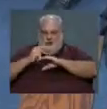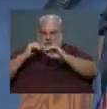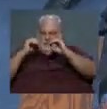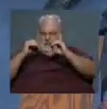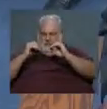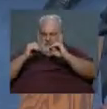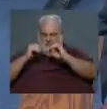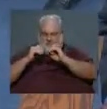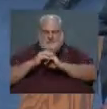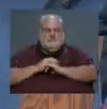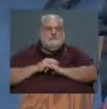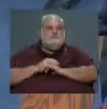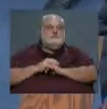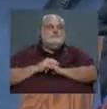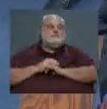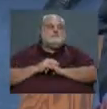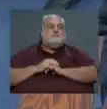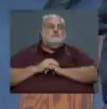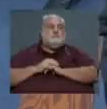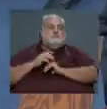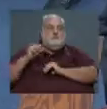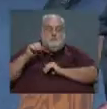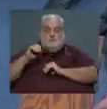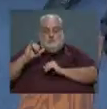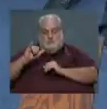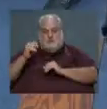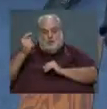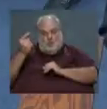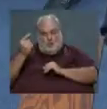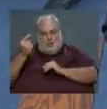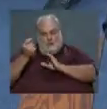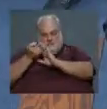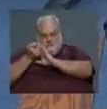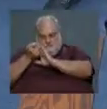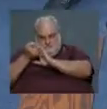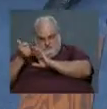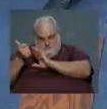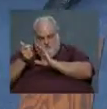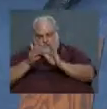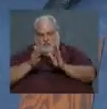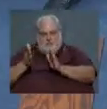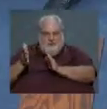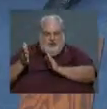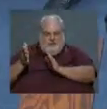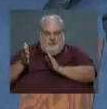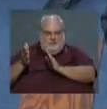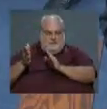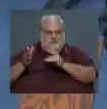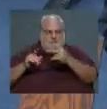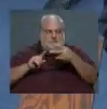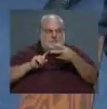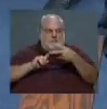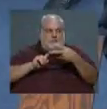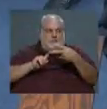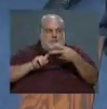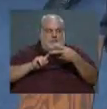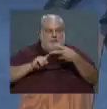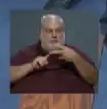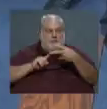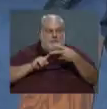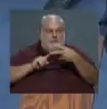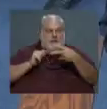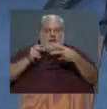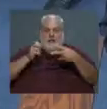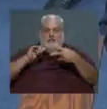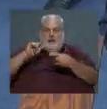or anything like that. So that's one that's been removed from the plan that's before you. Then also they